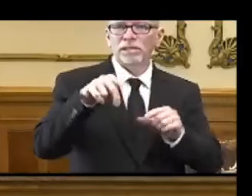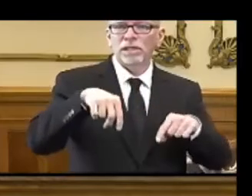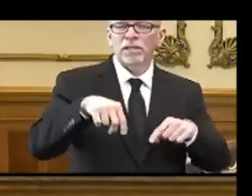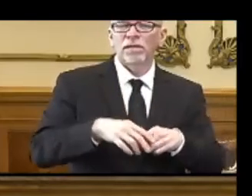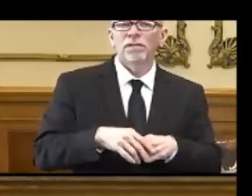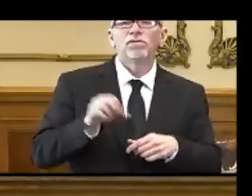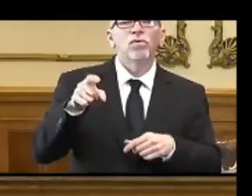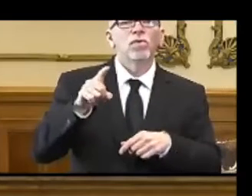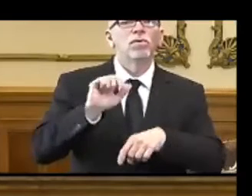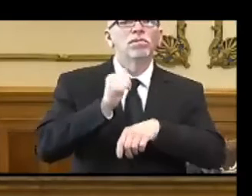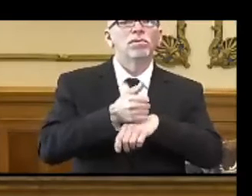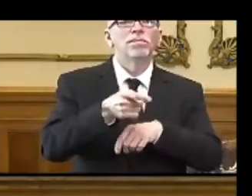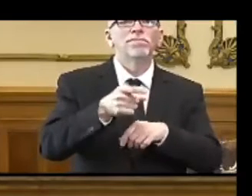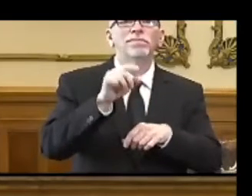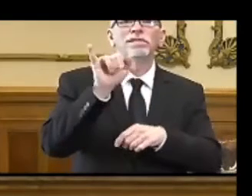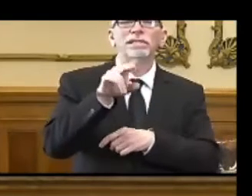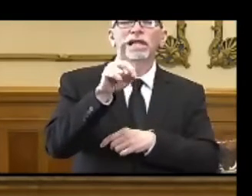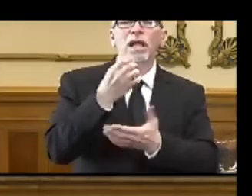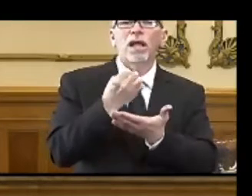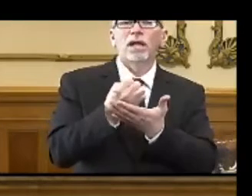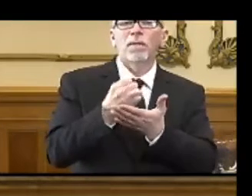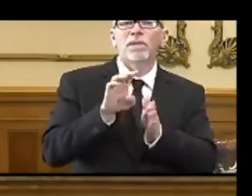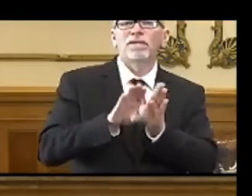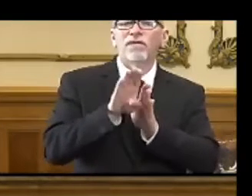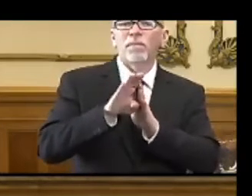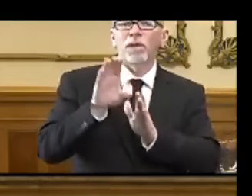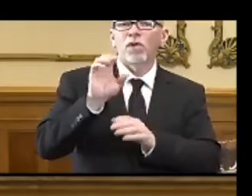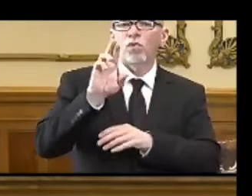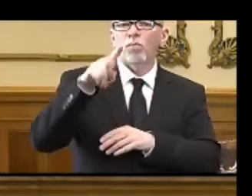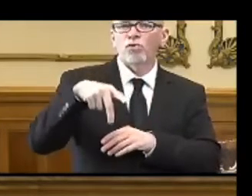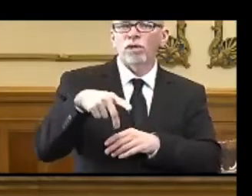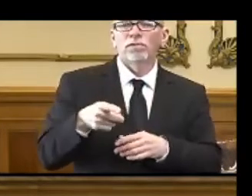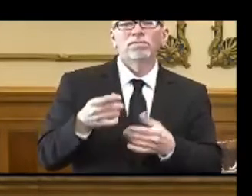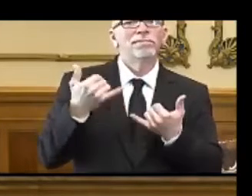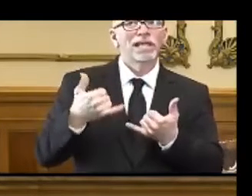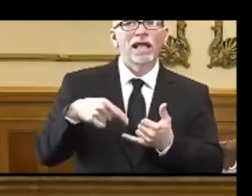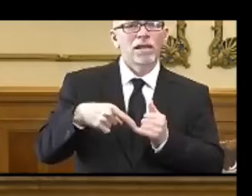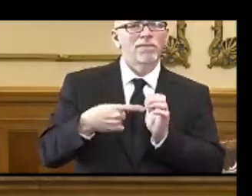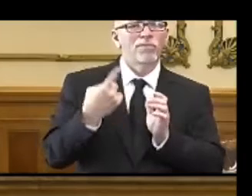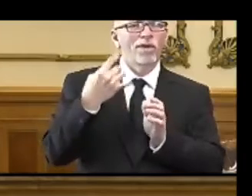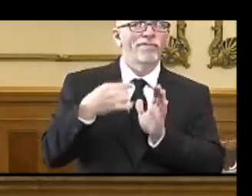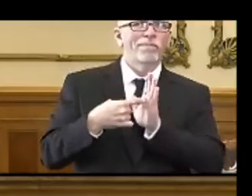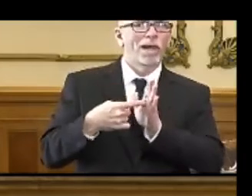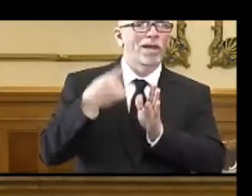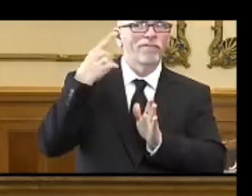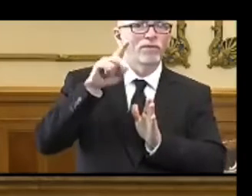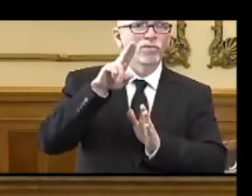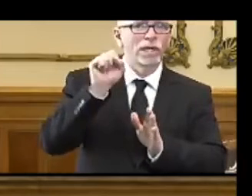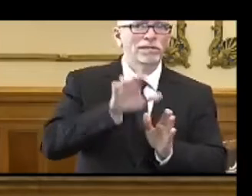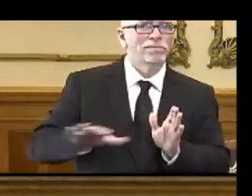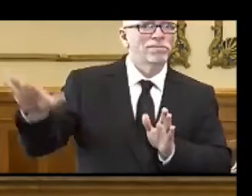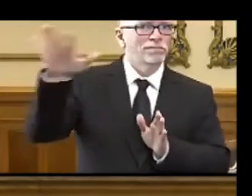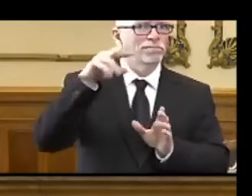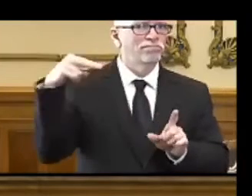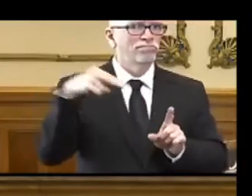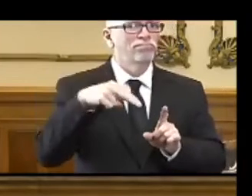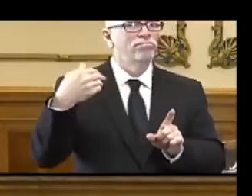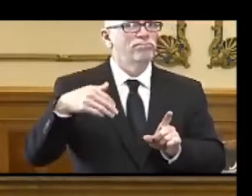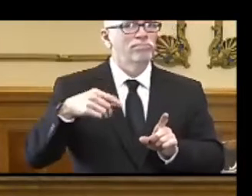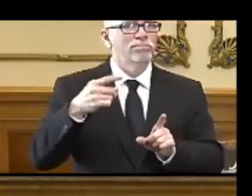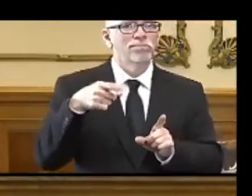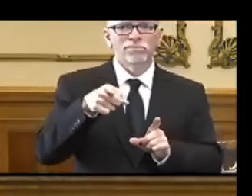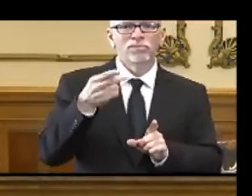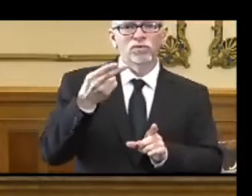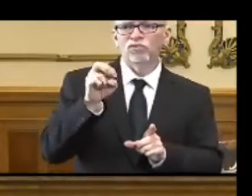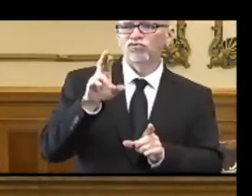the formation of the Indiana Economic Development Corporation, which is now a model across the U.S. You, the Hoosiers, that